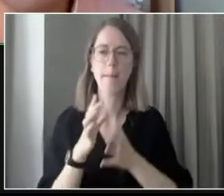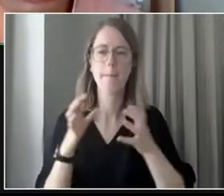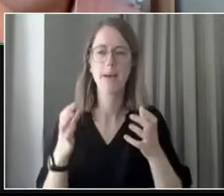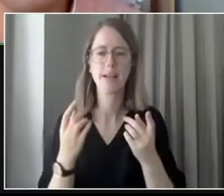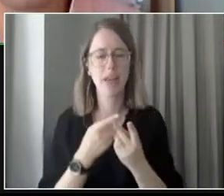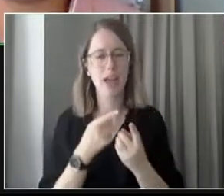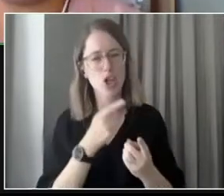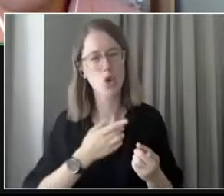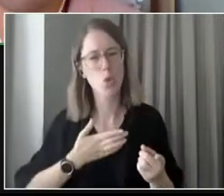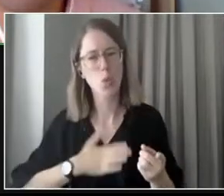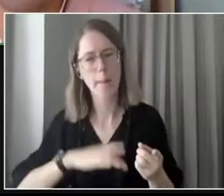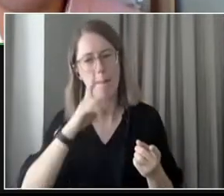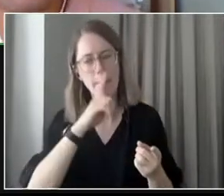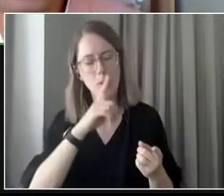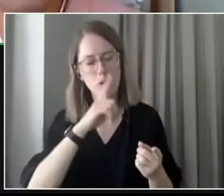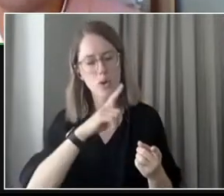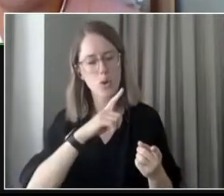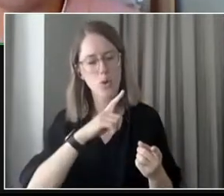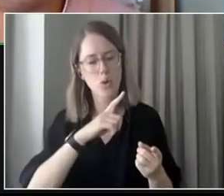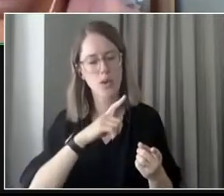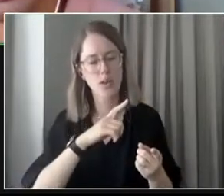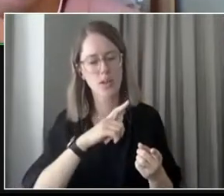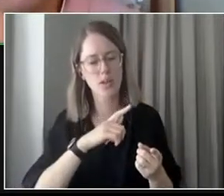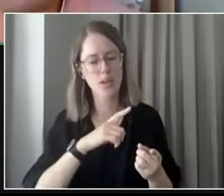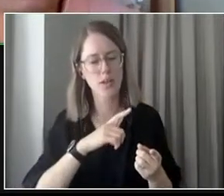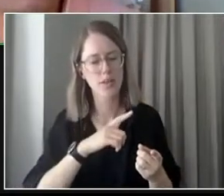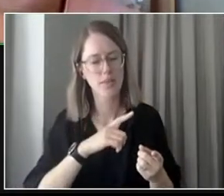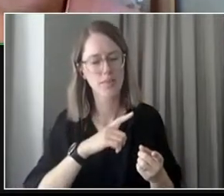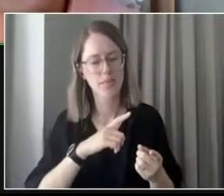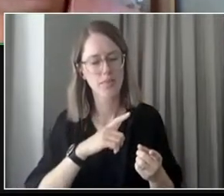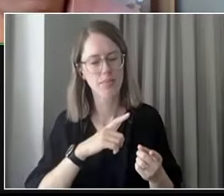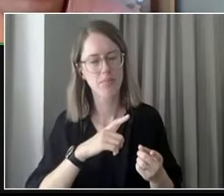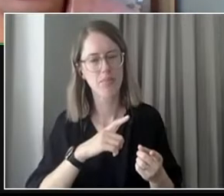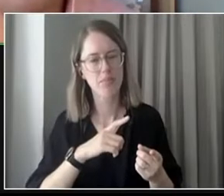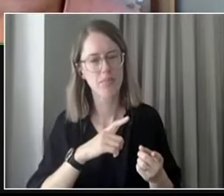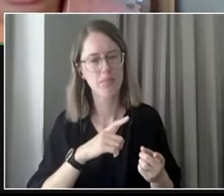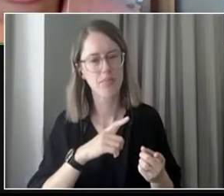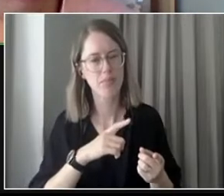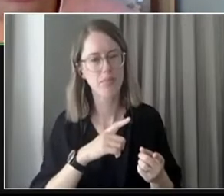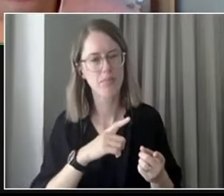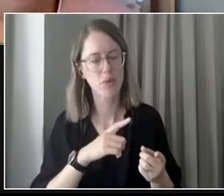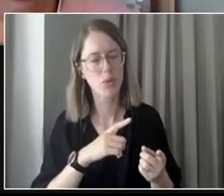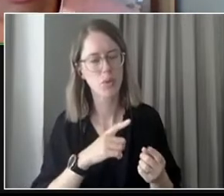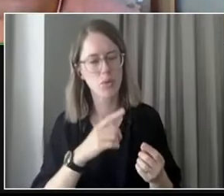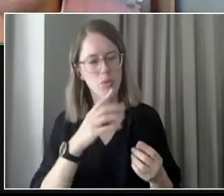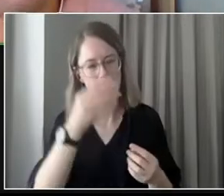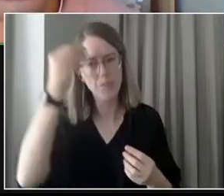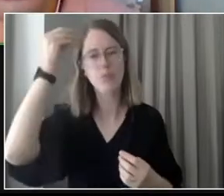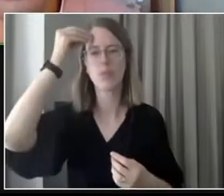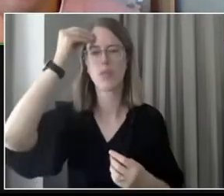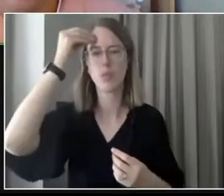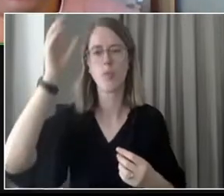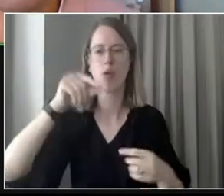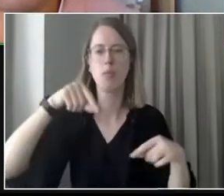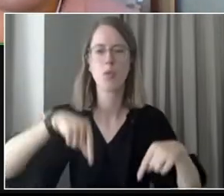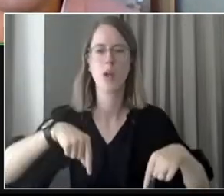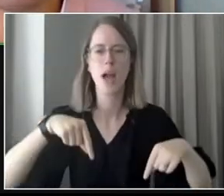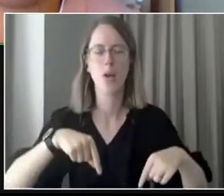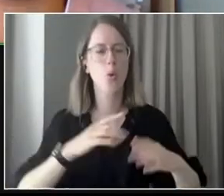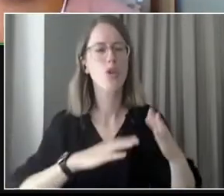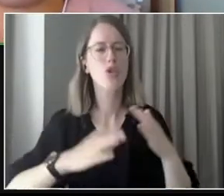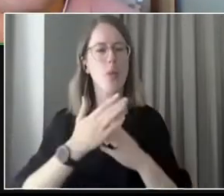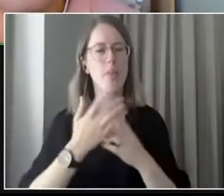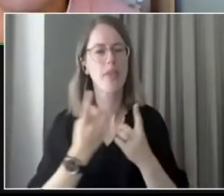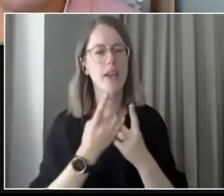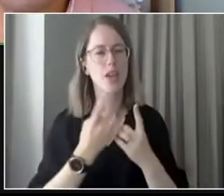would want people to take away from our chat today, or one main thing that you would want people to take